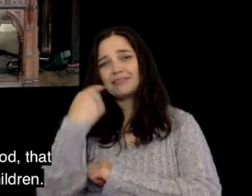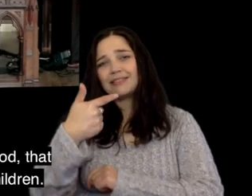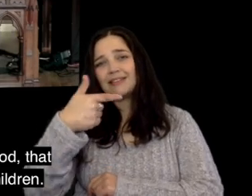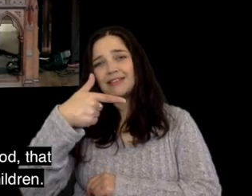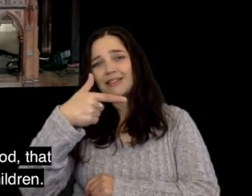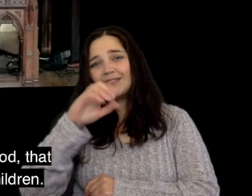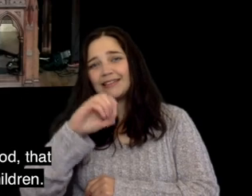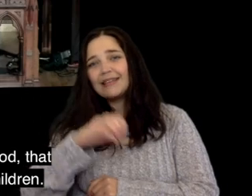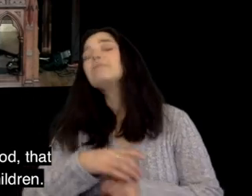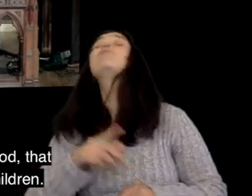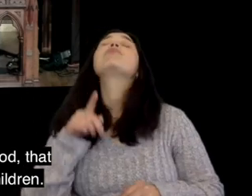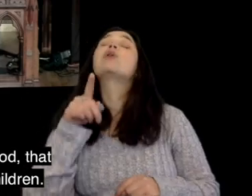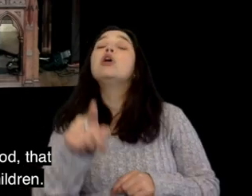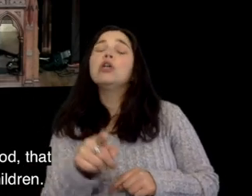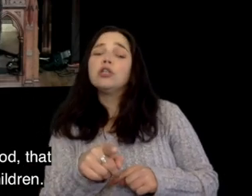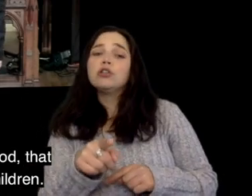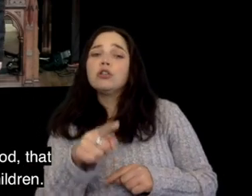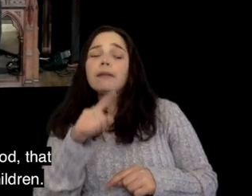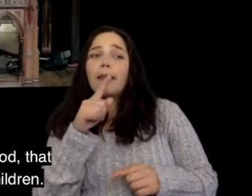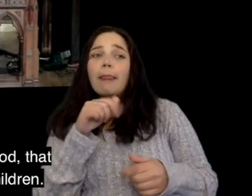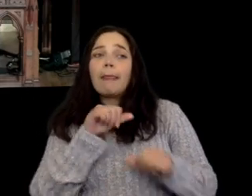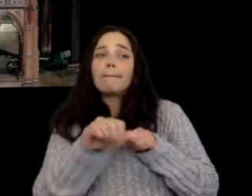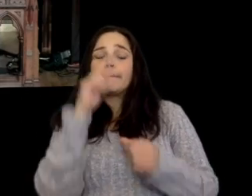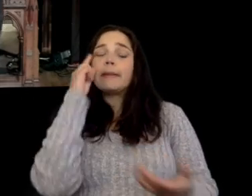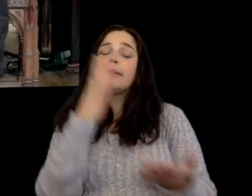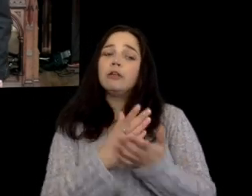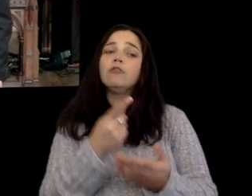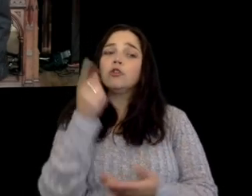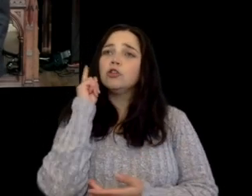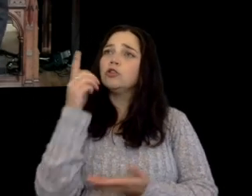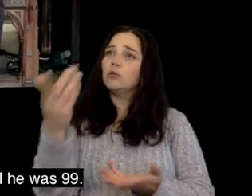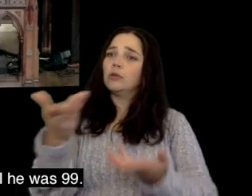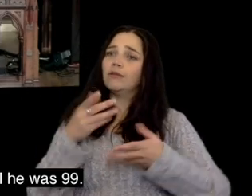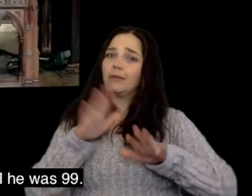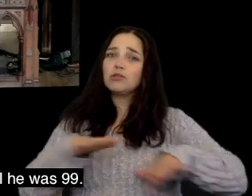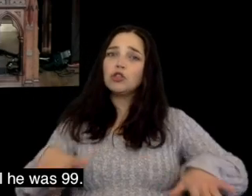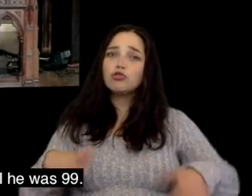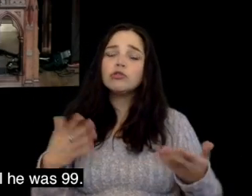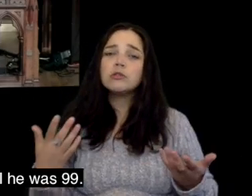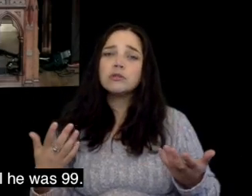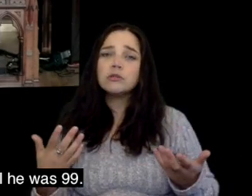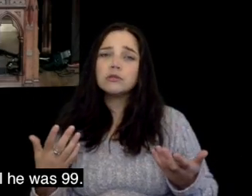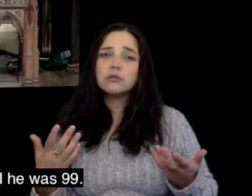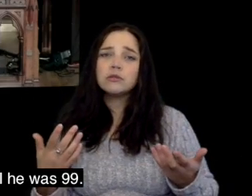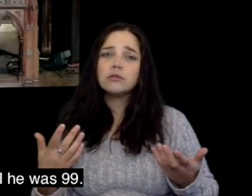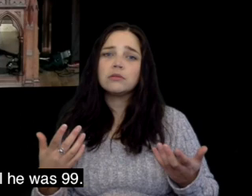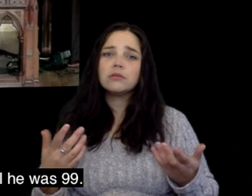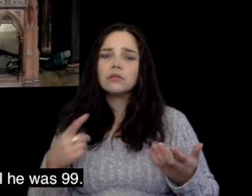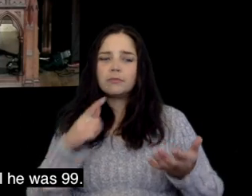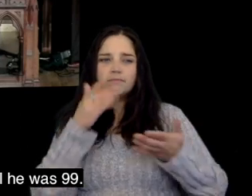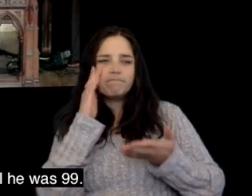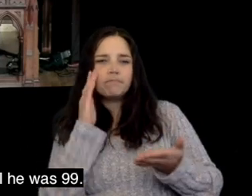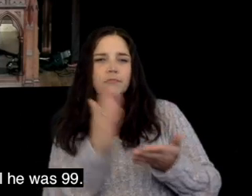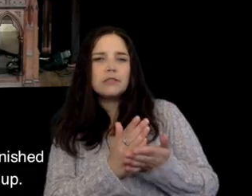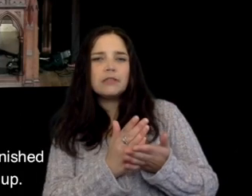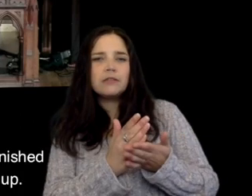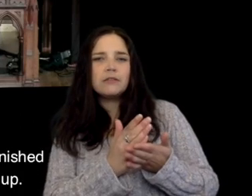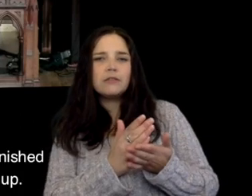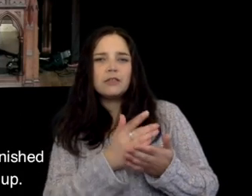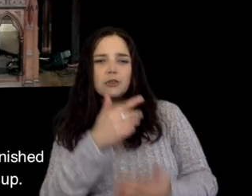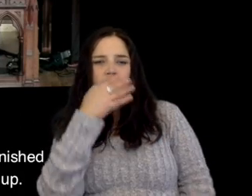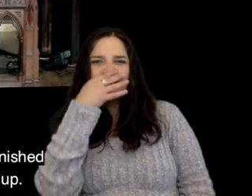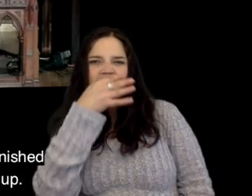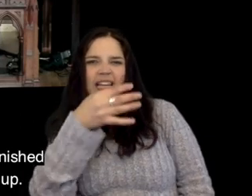that. And then he believed God, that God would give him children. And he kept believing that till he